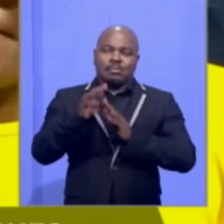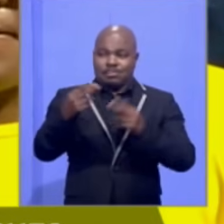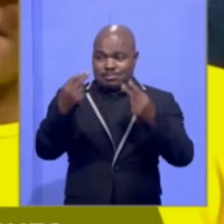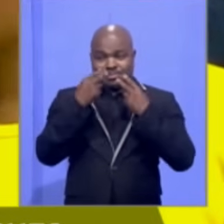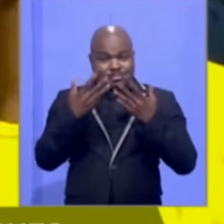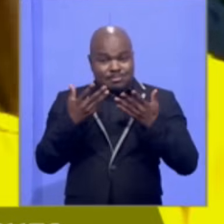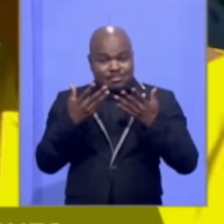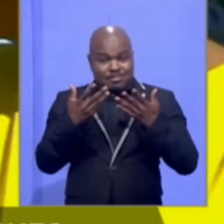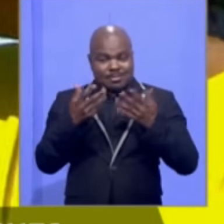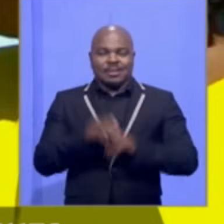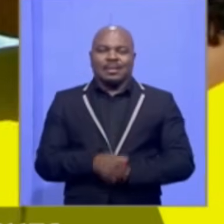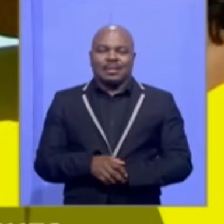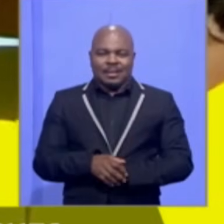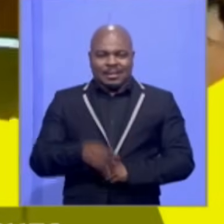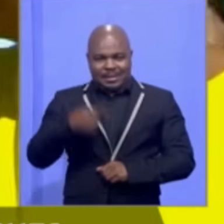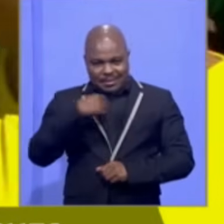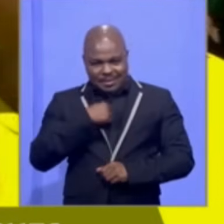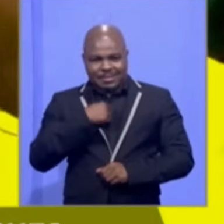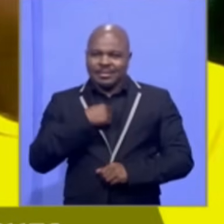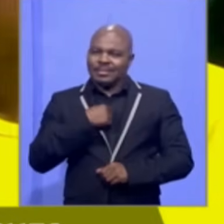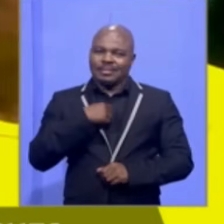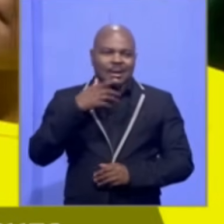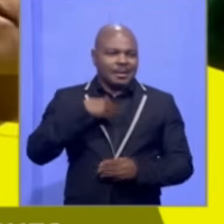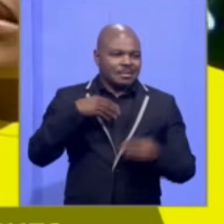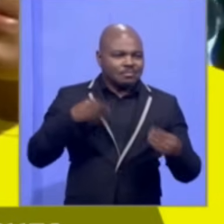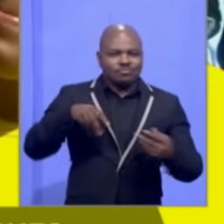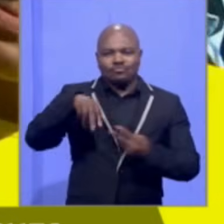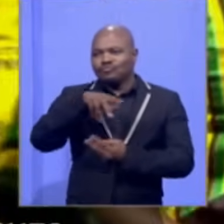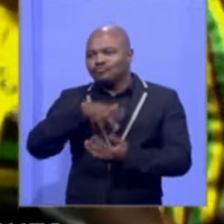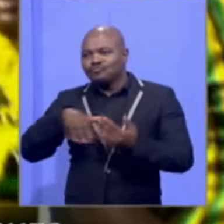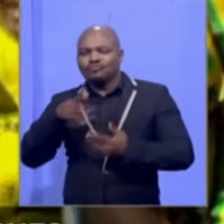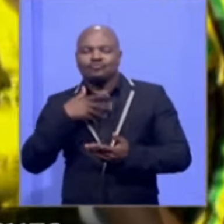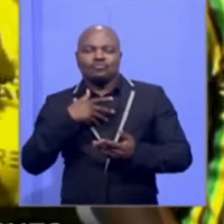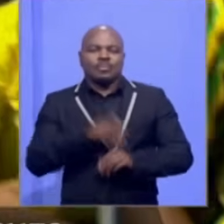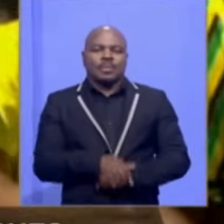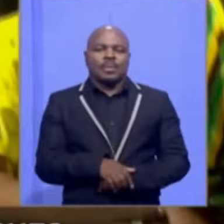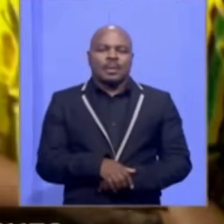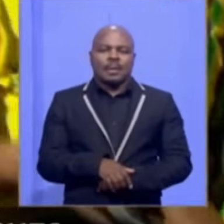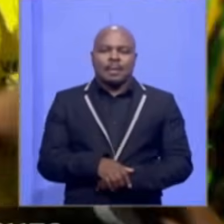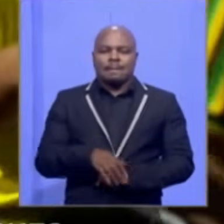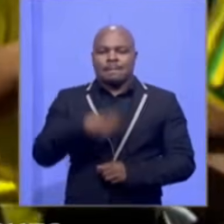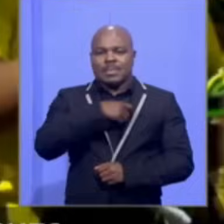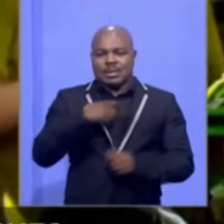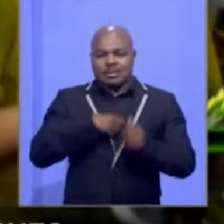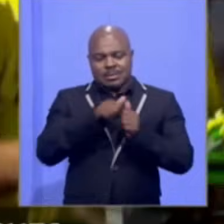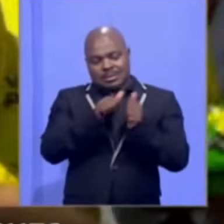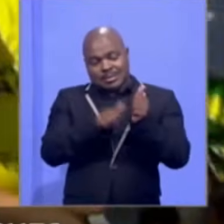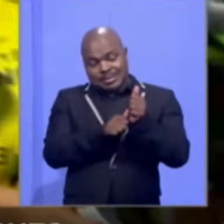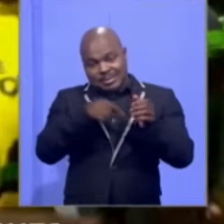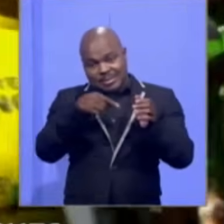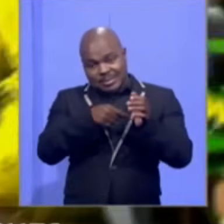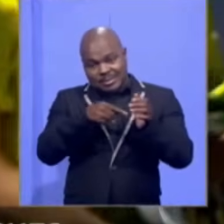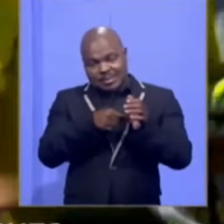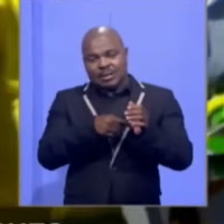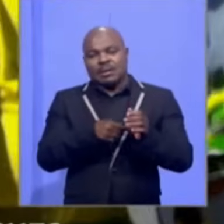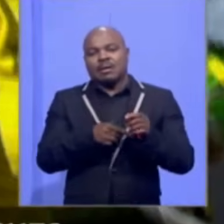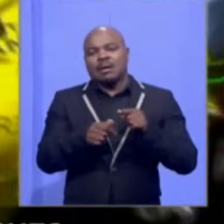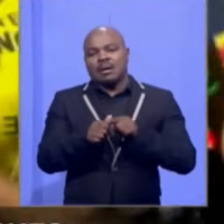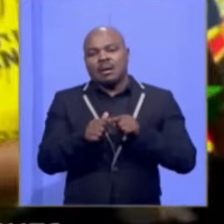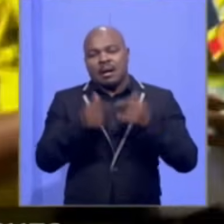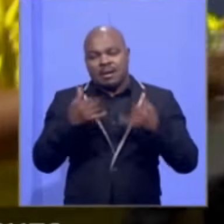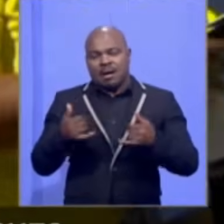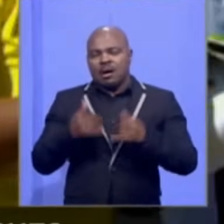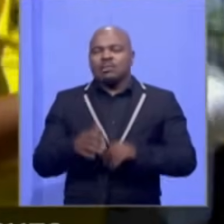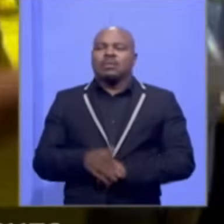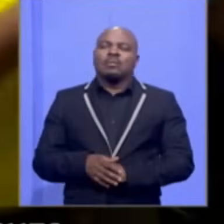see, I'm up and about and I'm running. Motlatsi wa mehleng wa mopresidente wa ANC ha jwale o tla nka letsholo